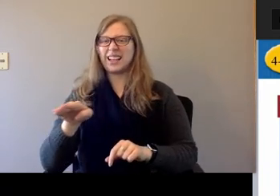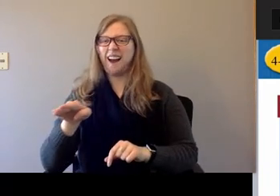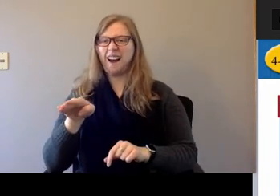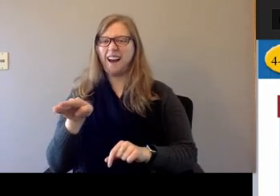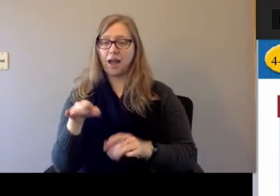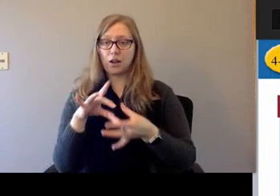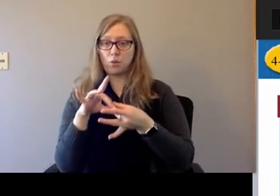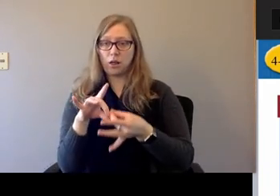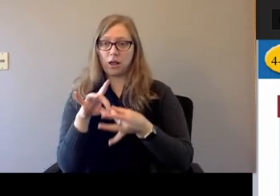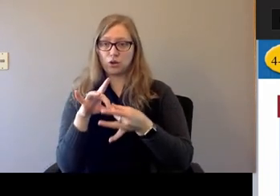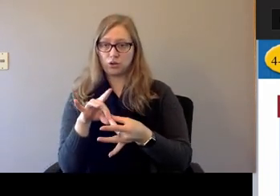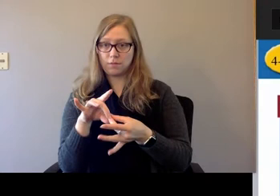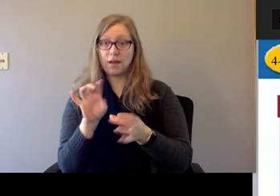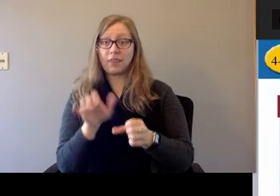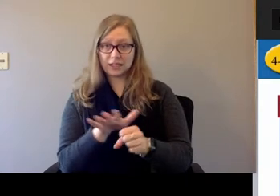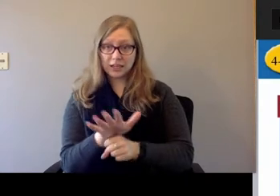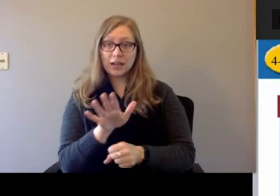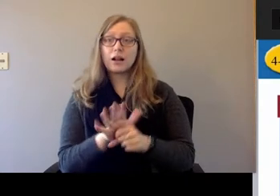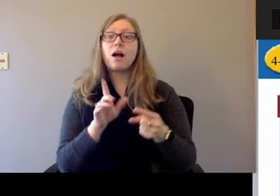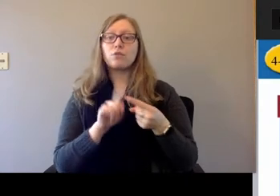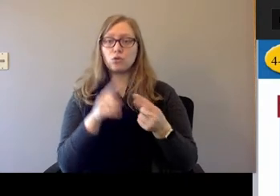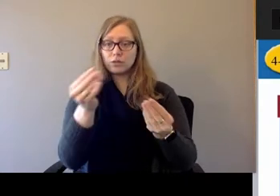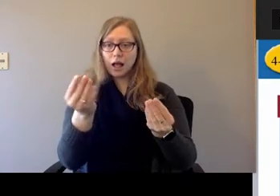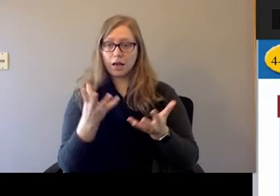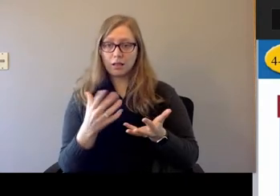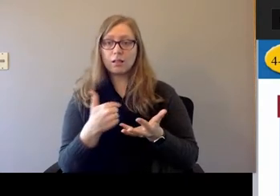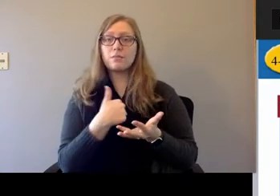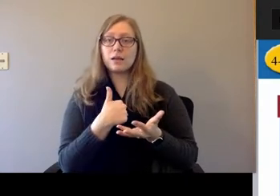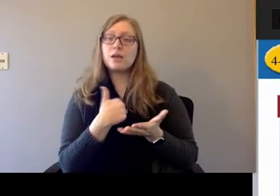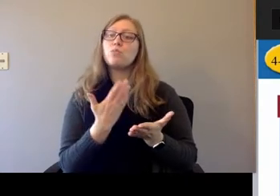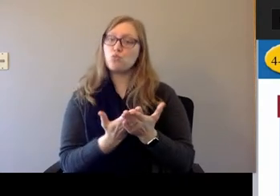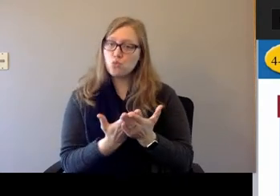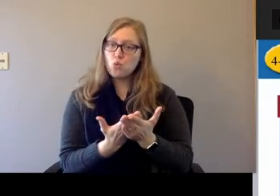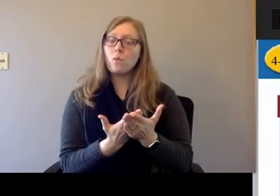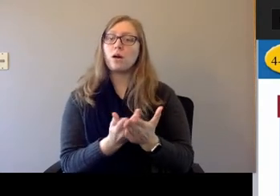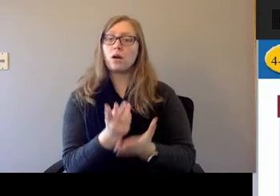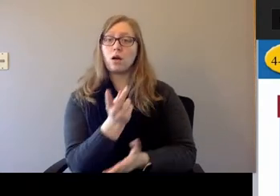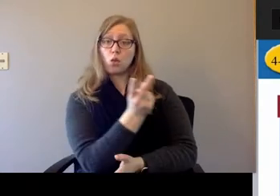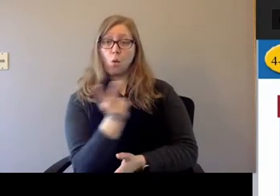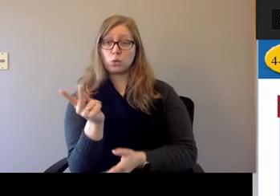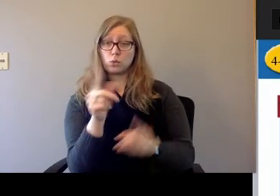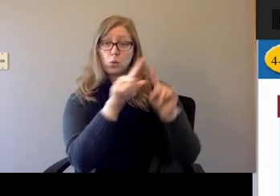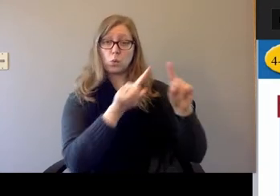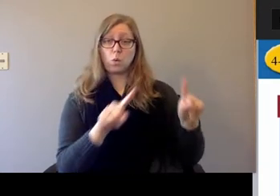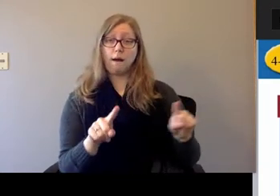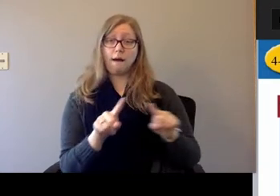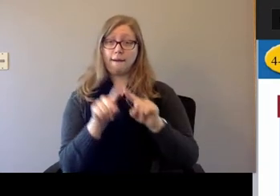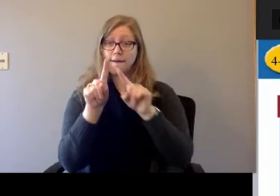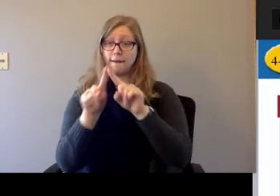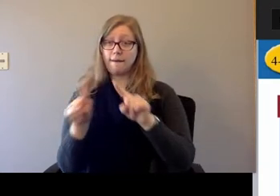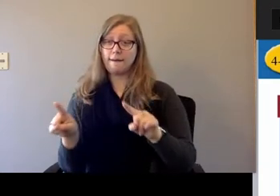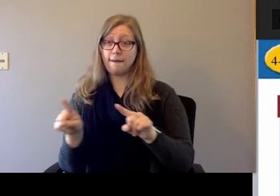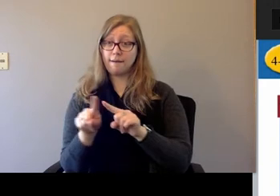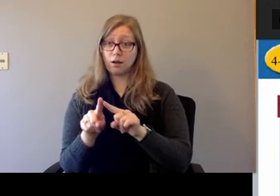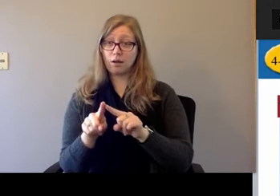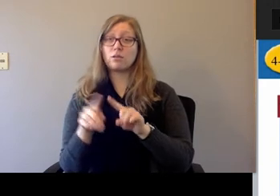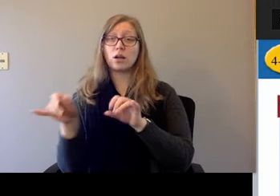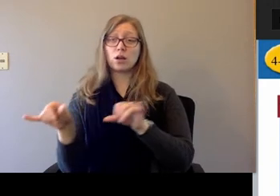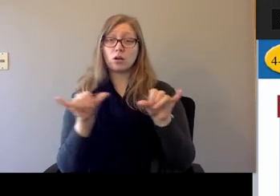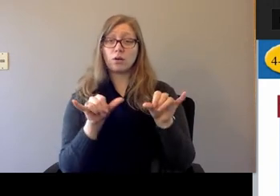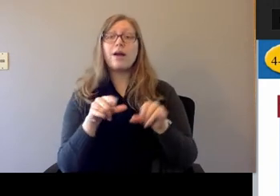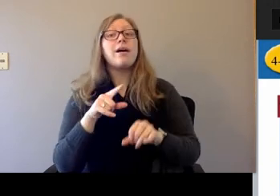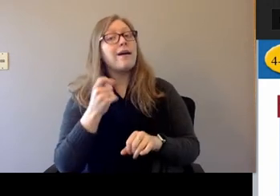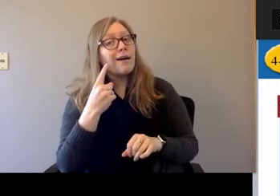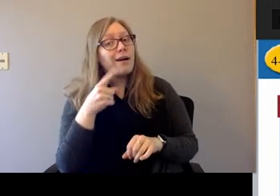and that is enough to prove that those two triangles are congruent. This one is called a theorem, not a